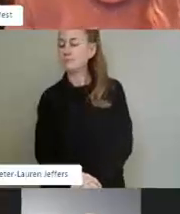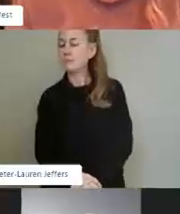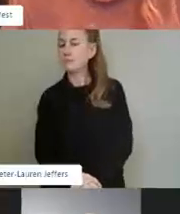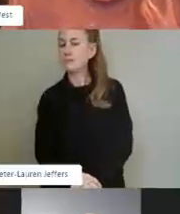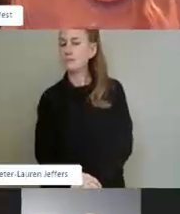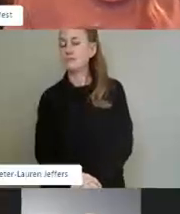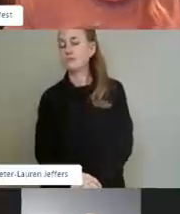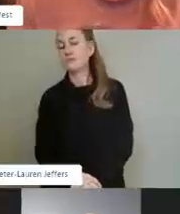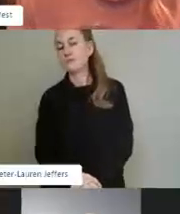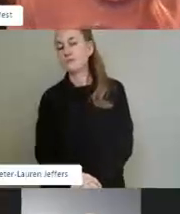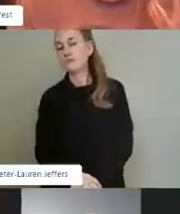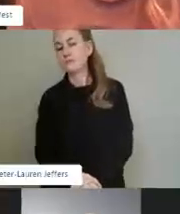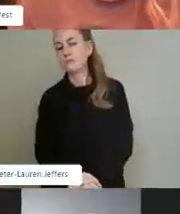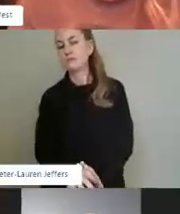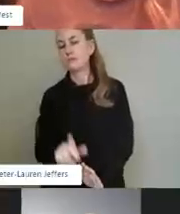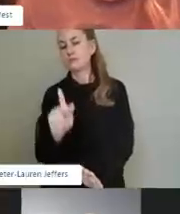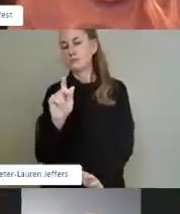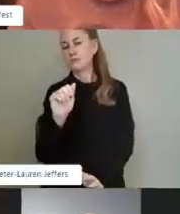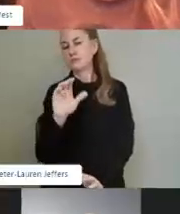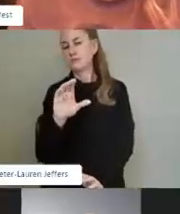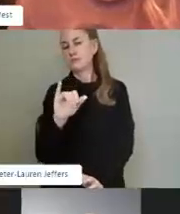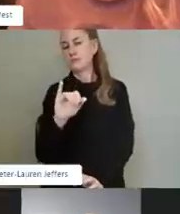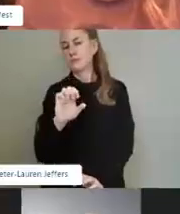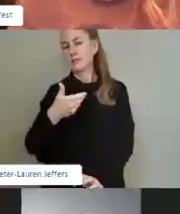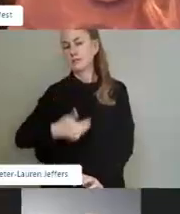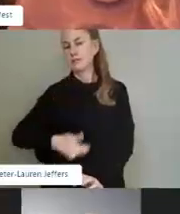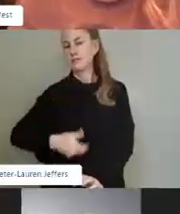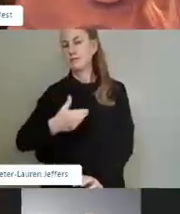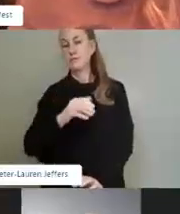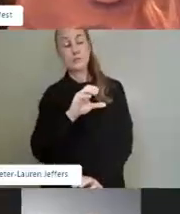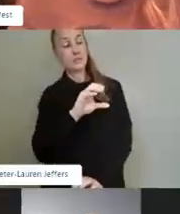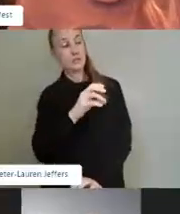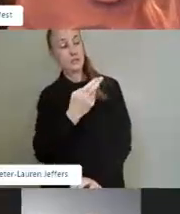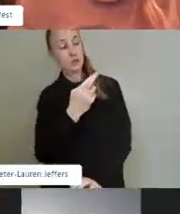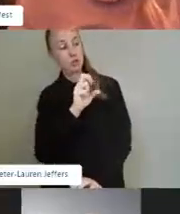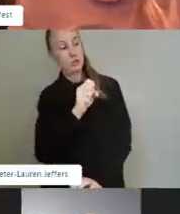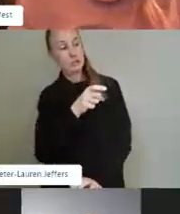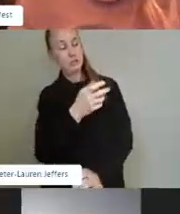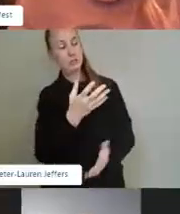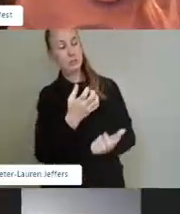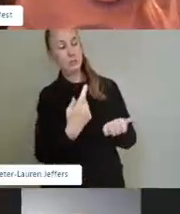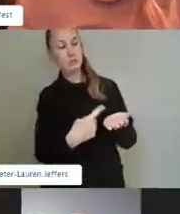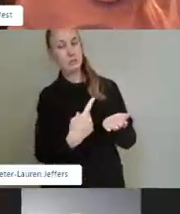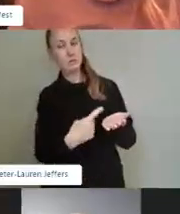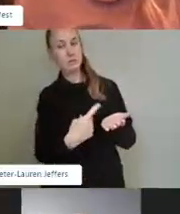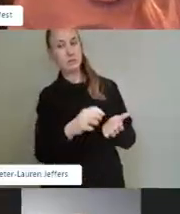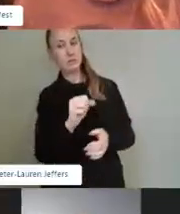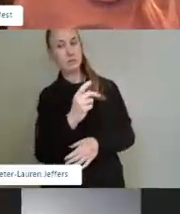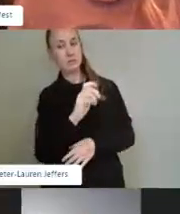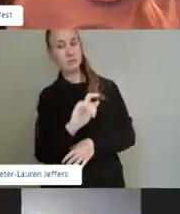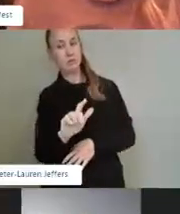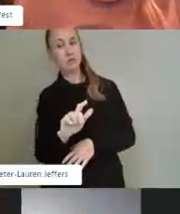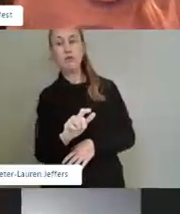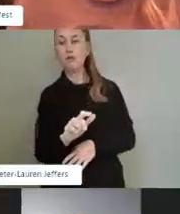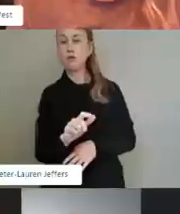All right, so this is Casey. Chris, would you like to talk about this spill? Yes, just real